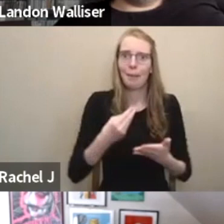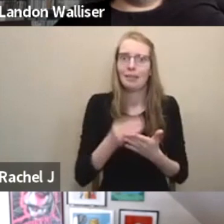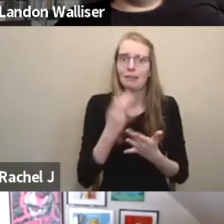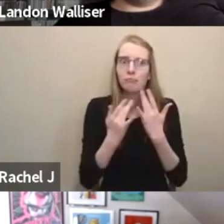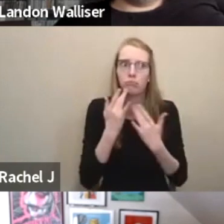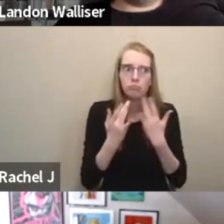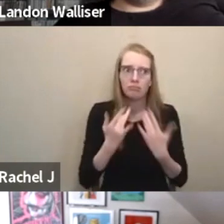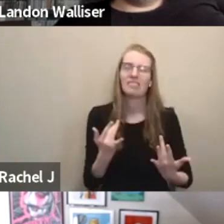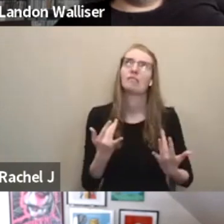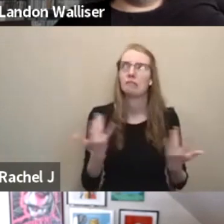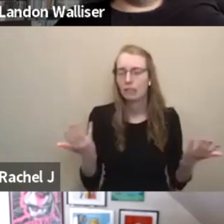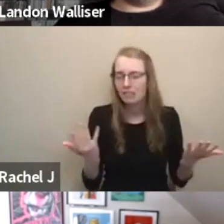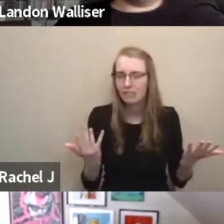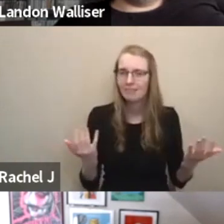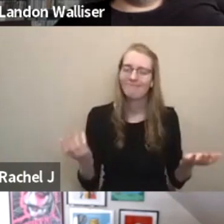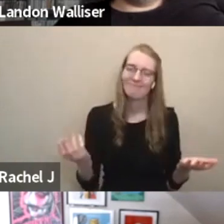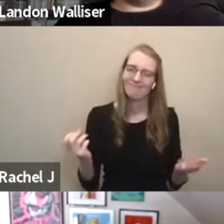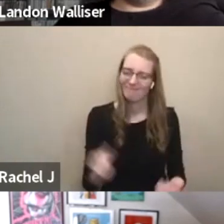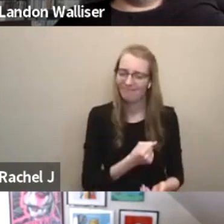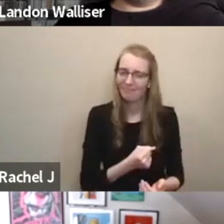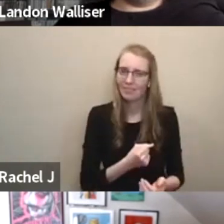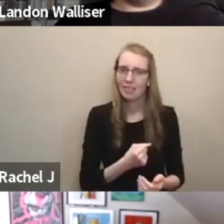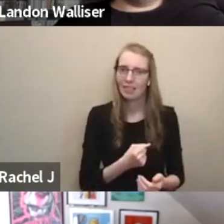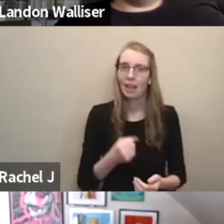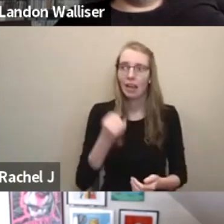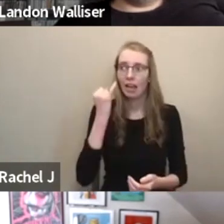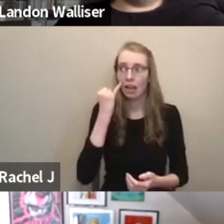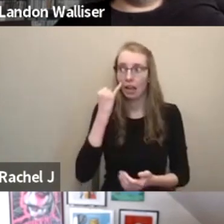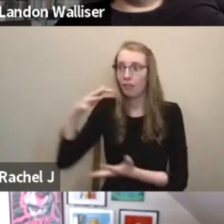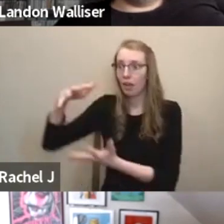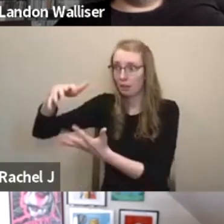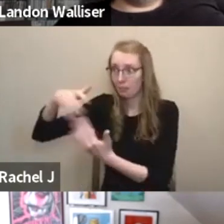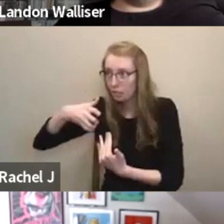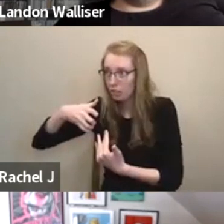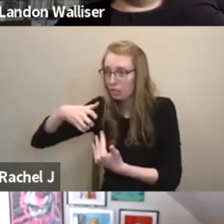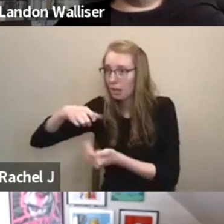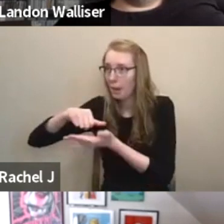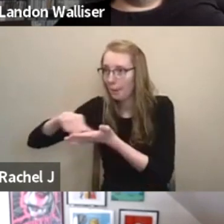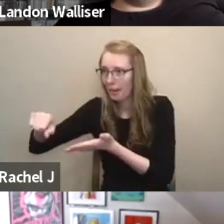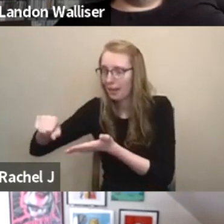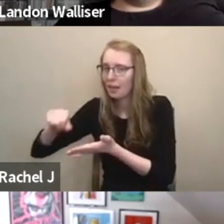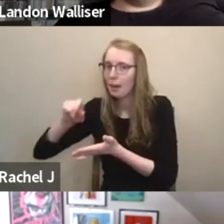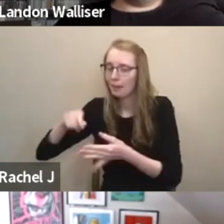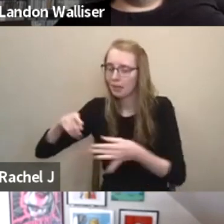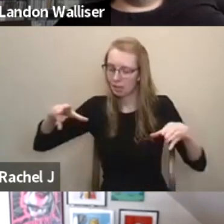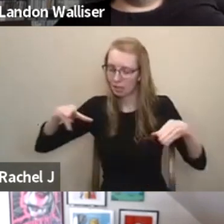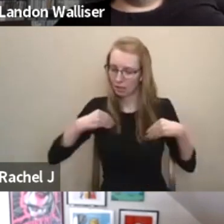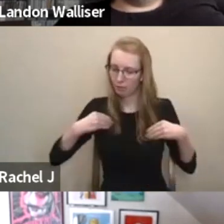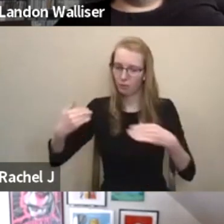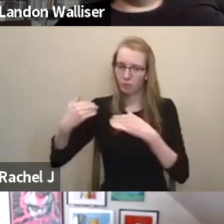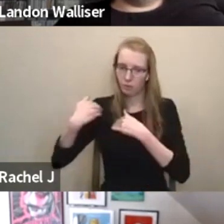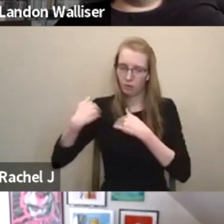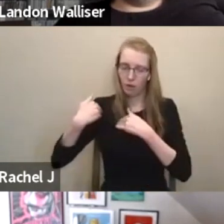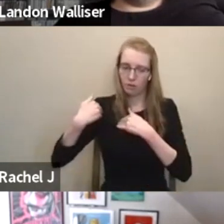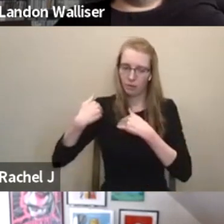that if we're going to commission work, we should be committed to its success. Kelly